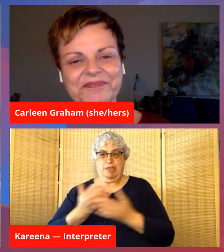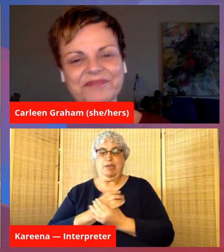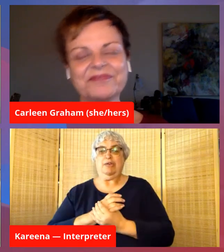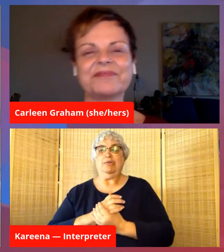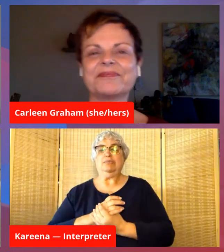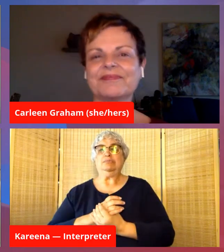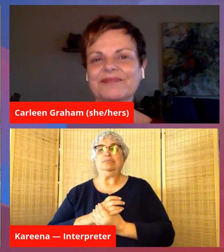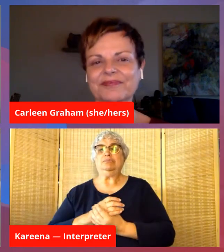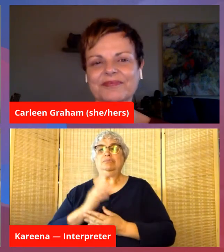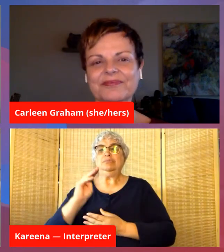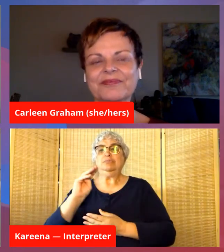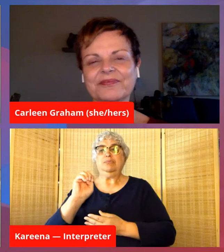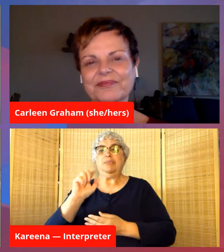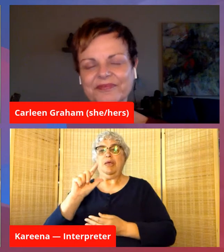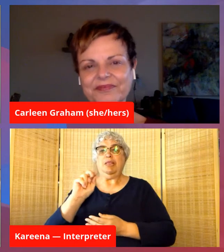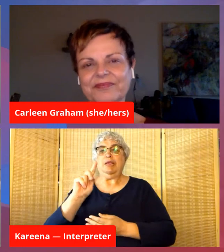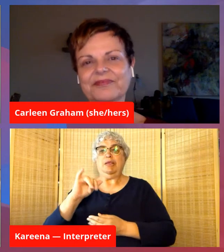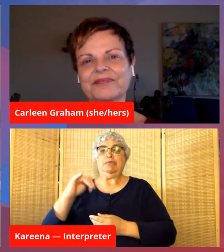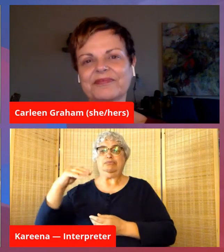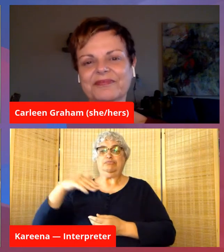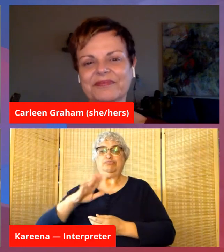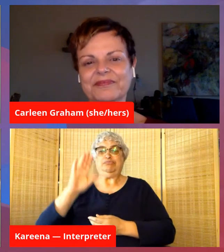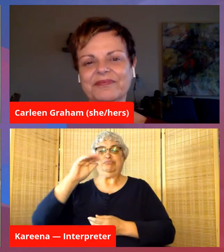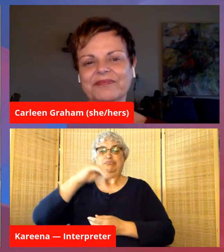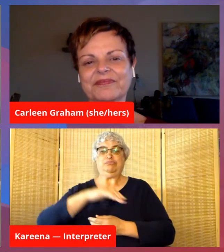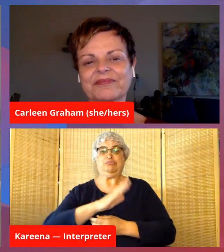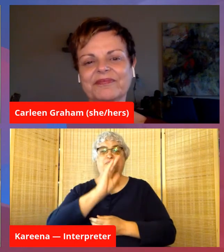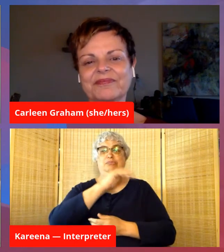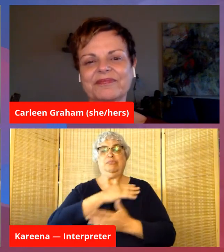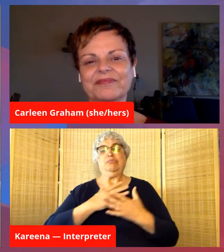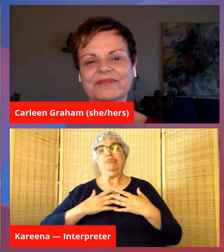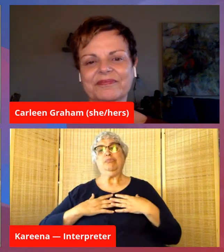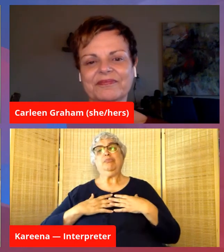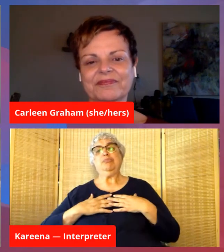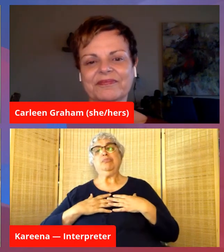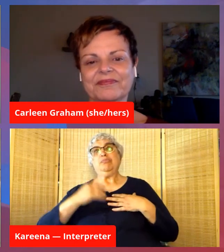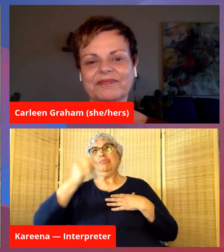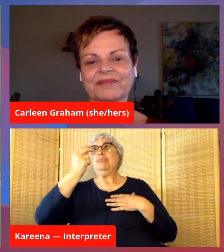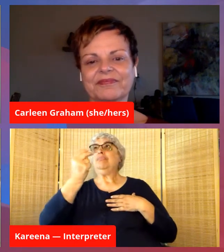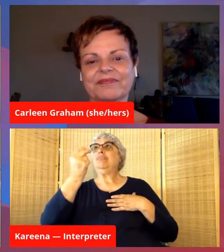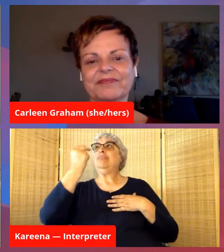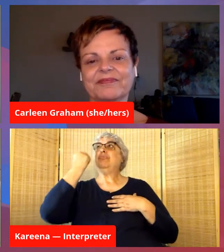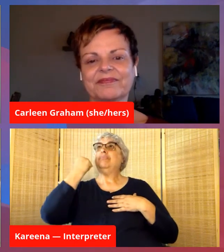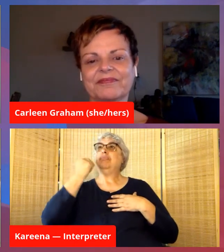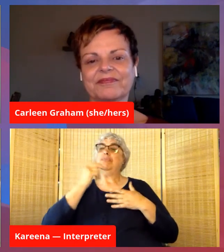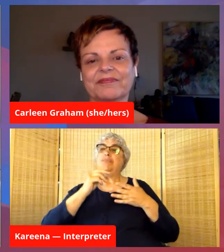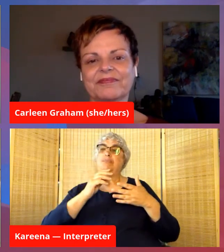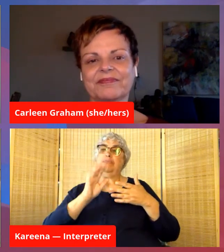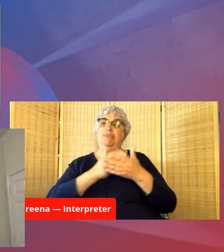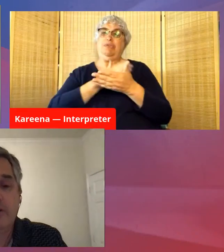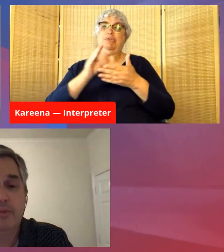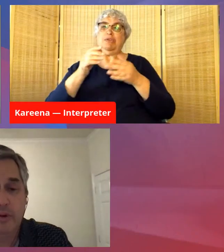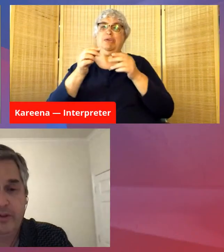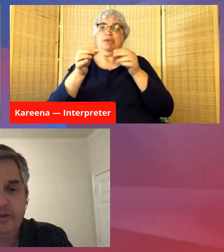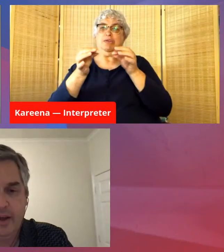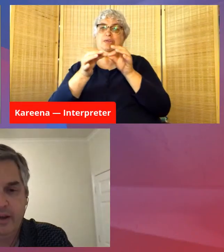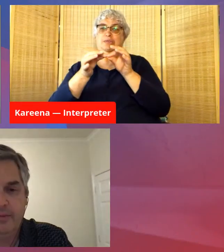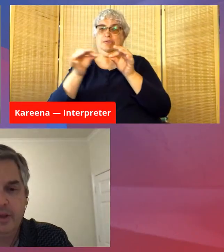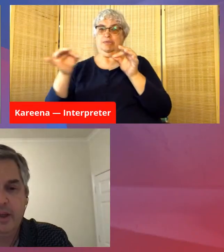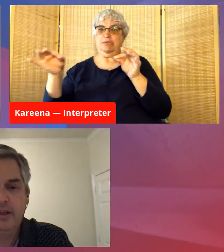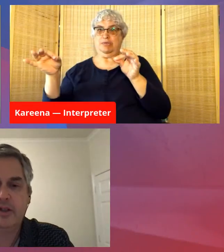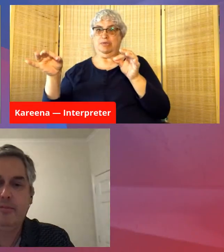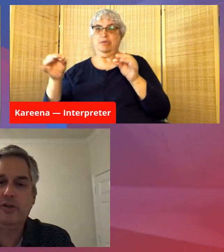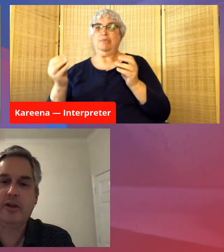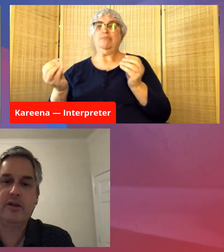So melody is typically described as a pleasing or memorable musical line. But of course, it's much more than